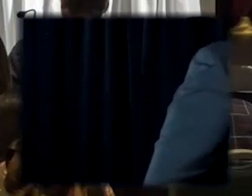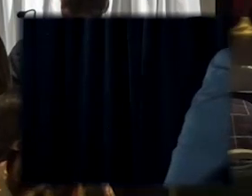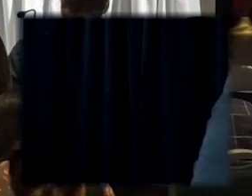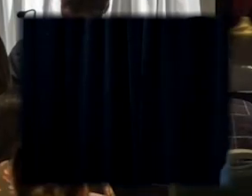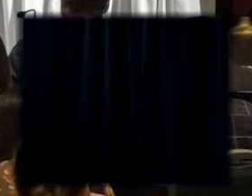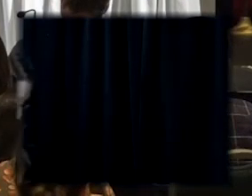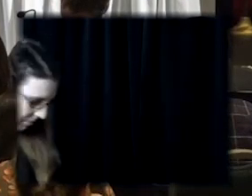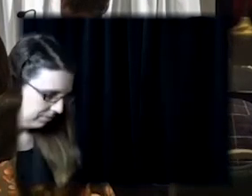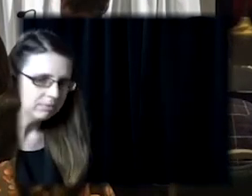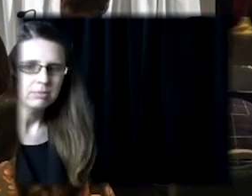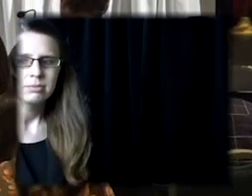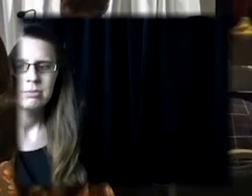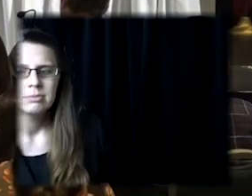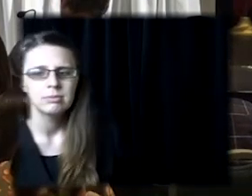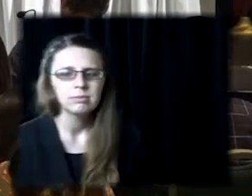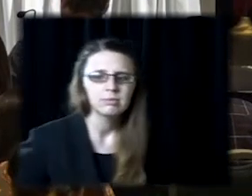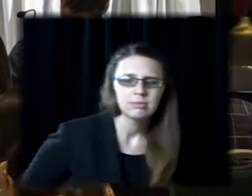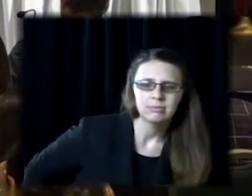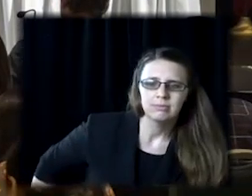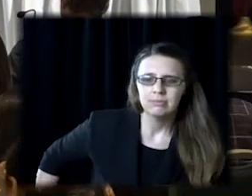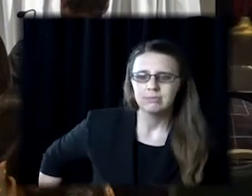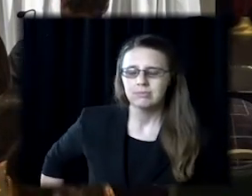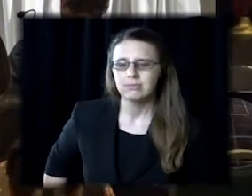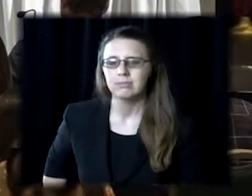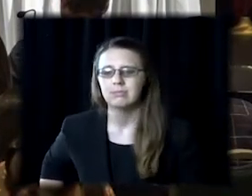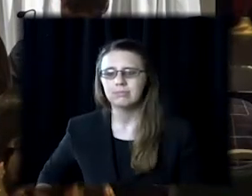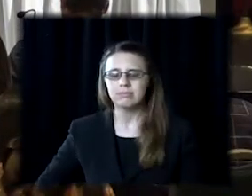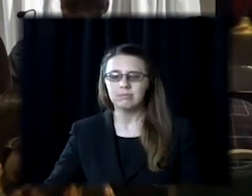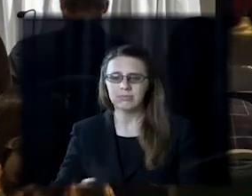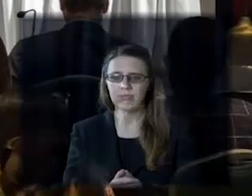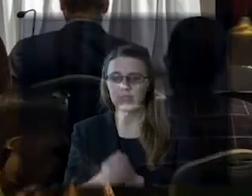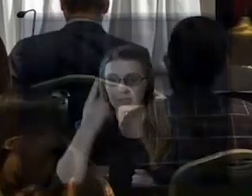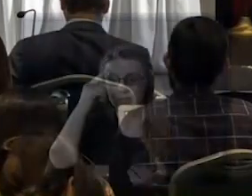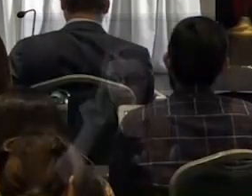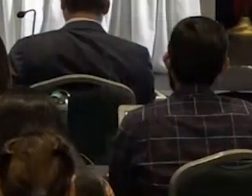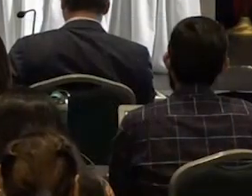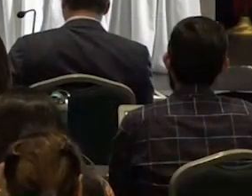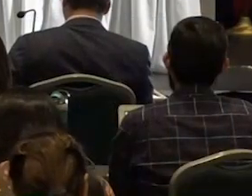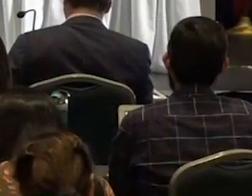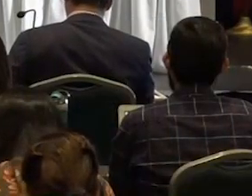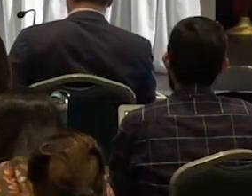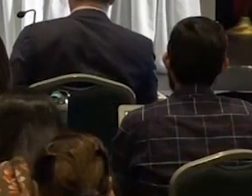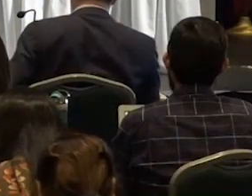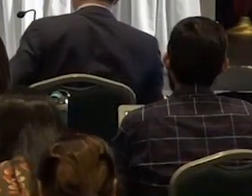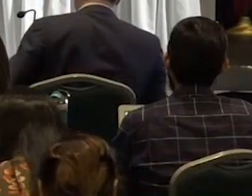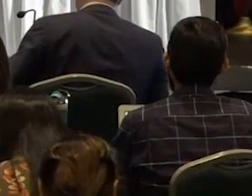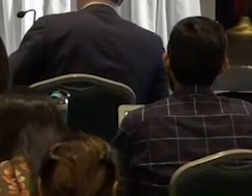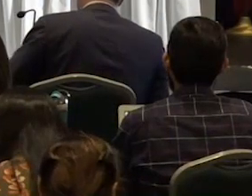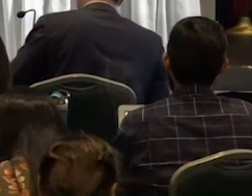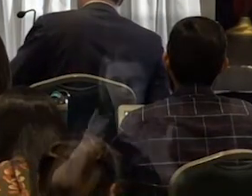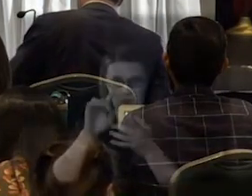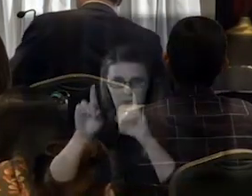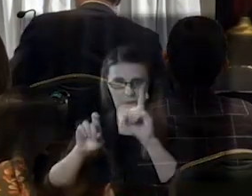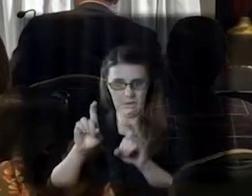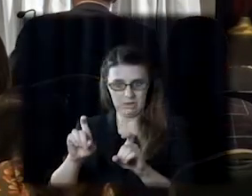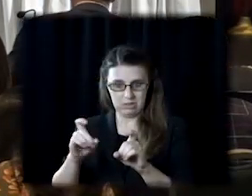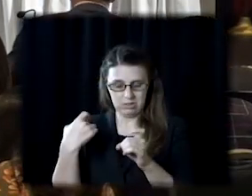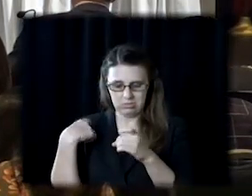there'll be a detail provided and questions in Spanish at the end of the